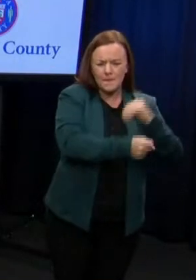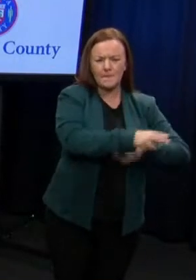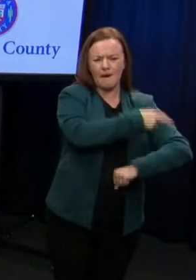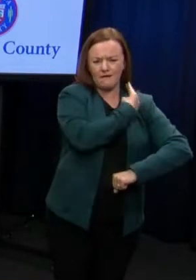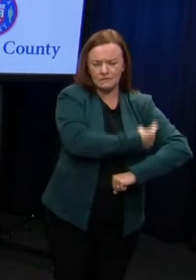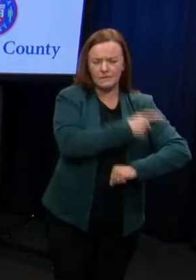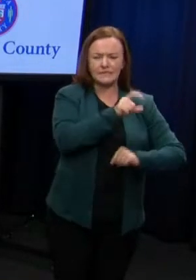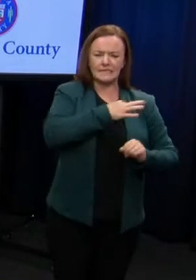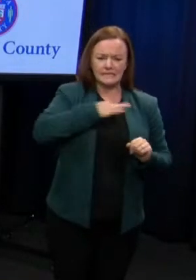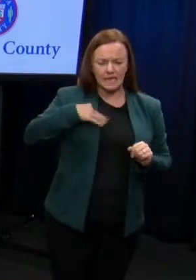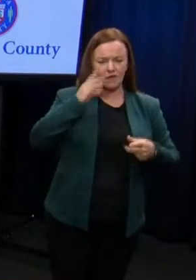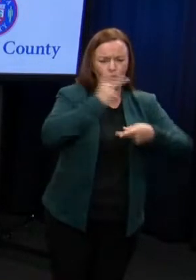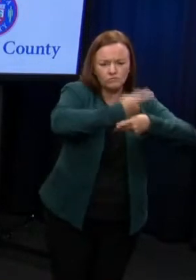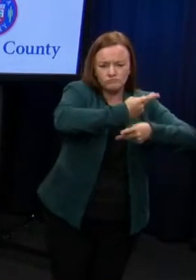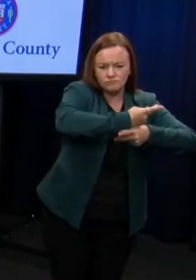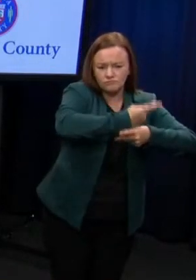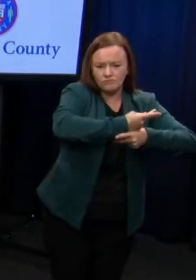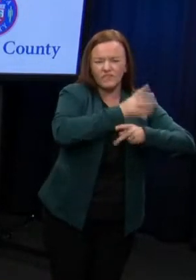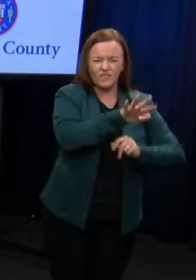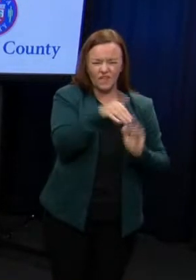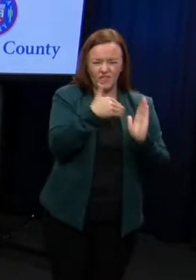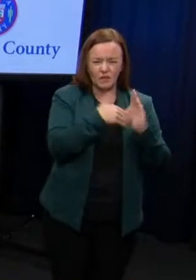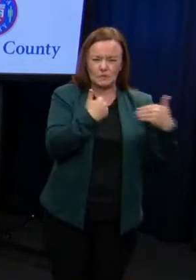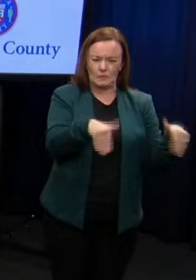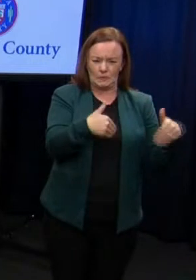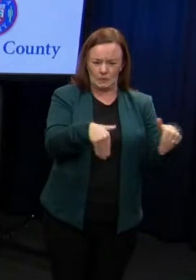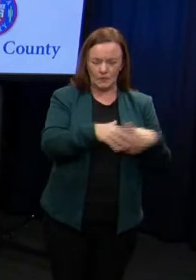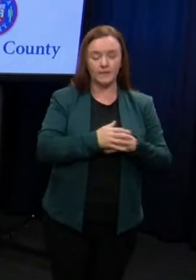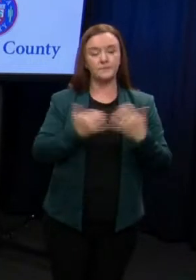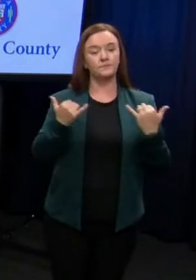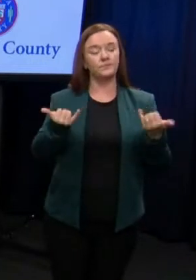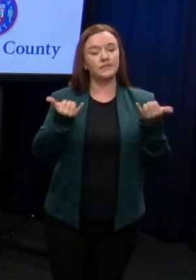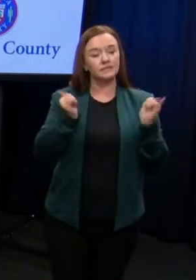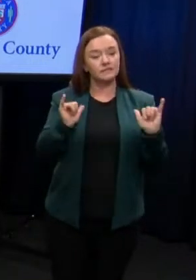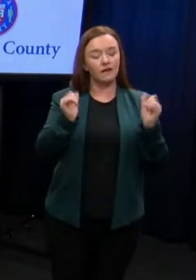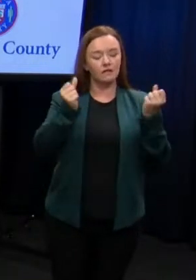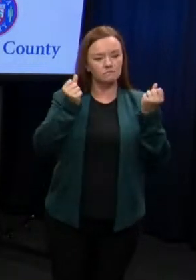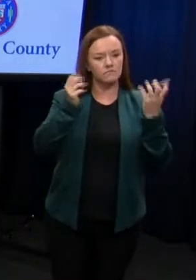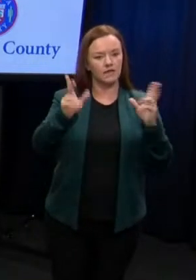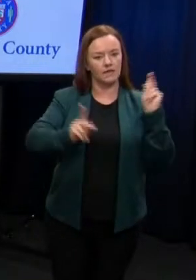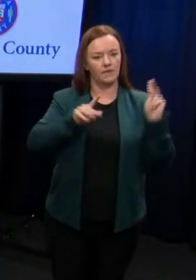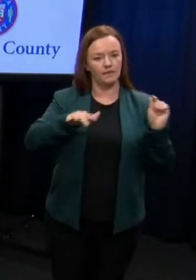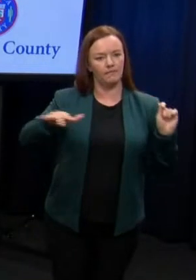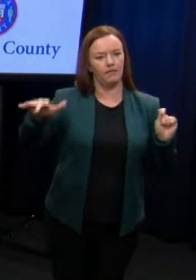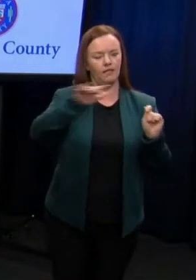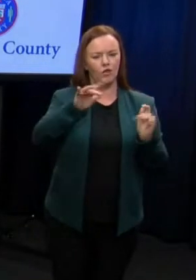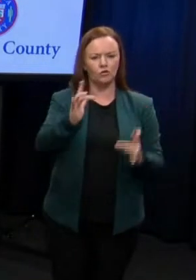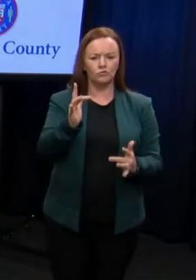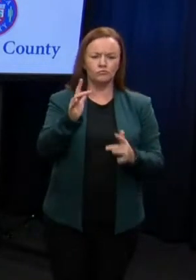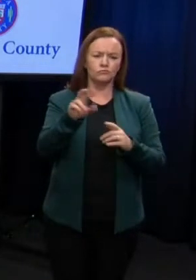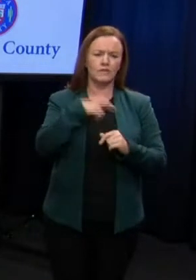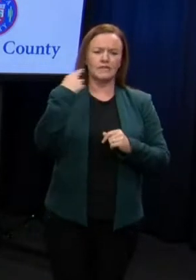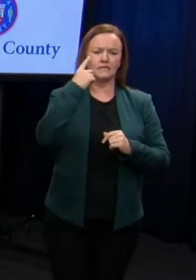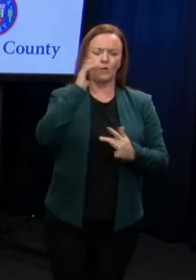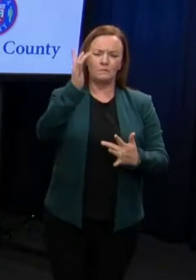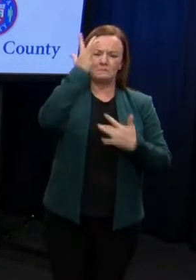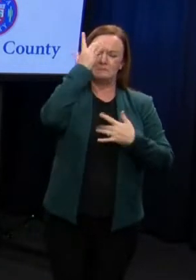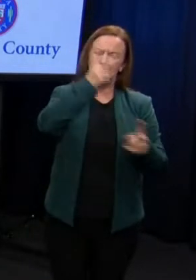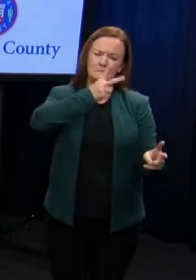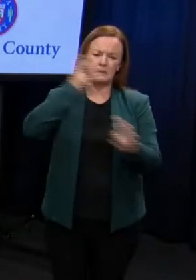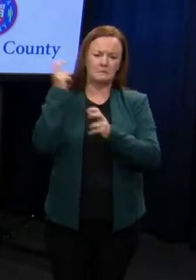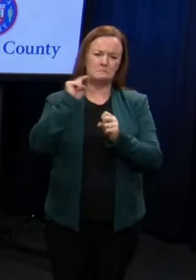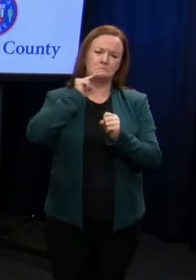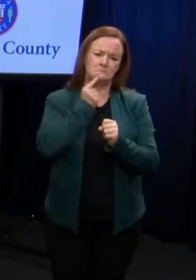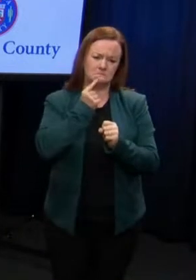care for them. We are still at the point where a large part of our population is at risk for severe disease. This is